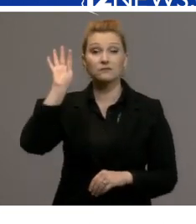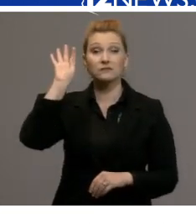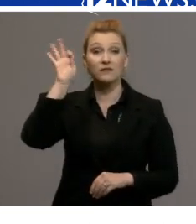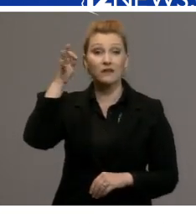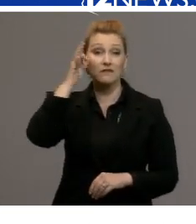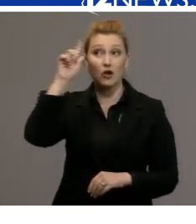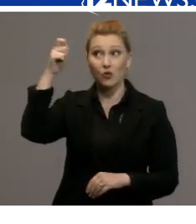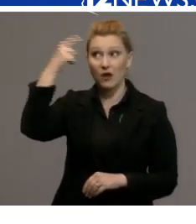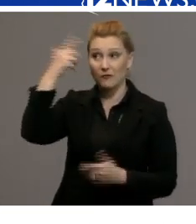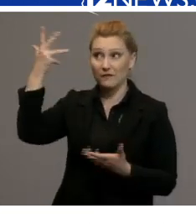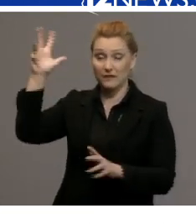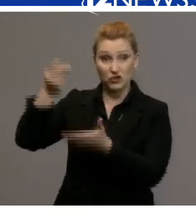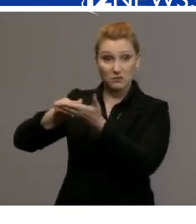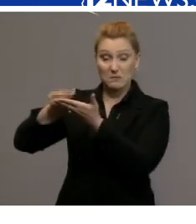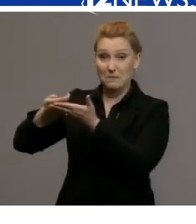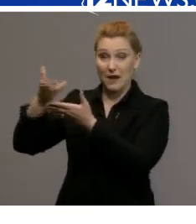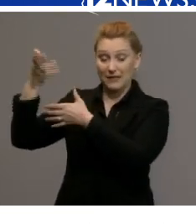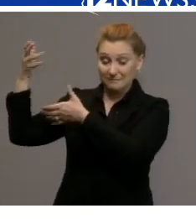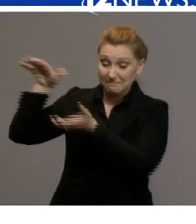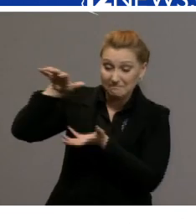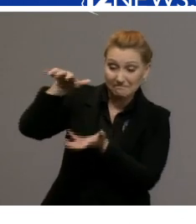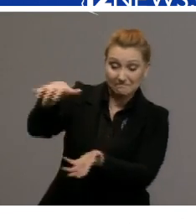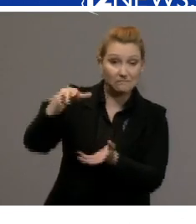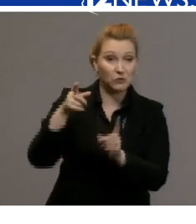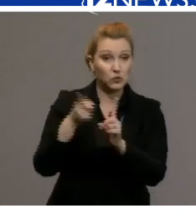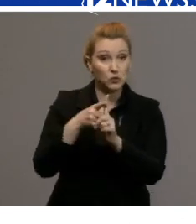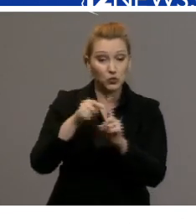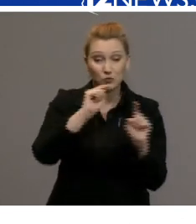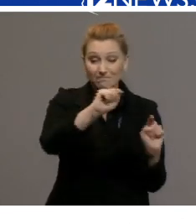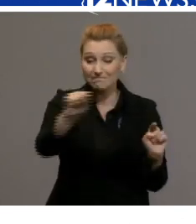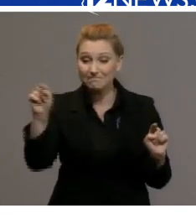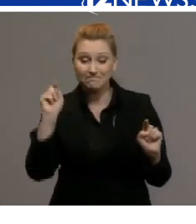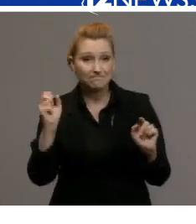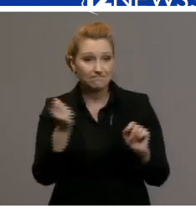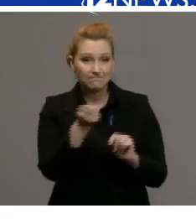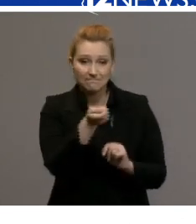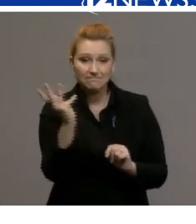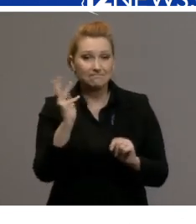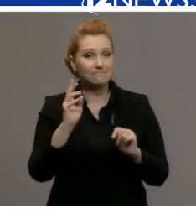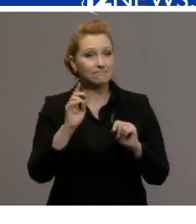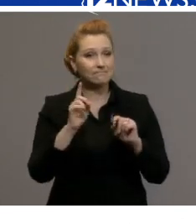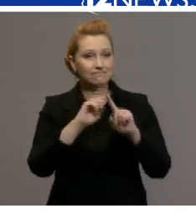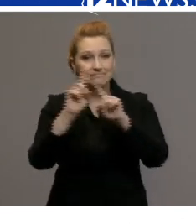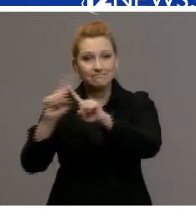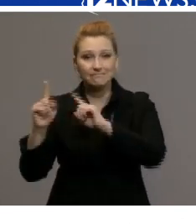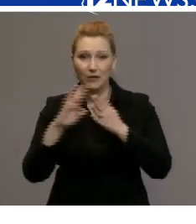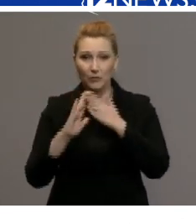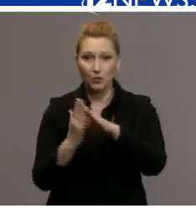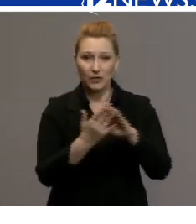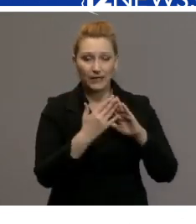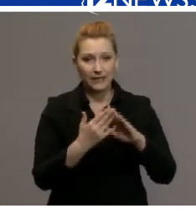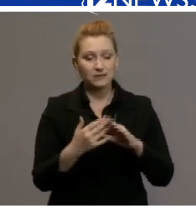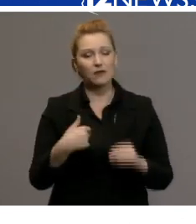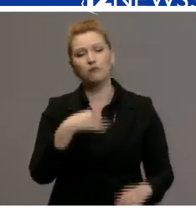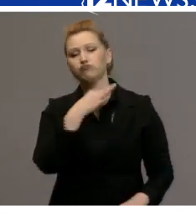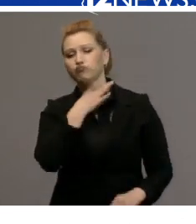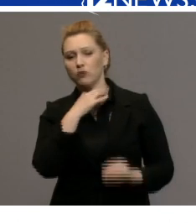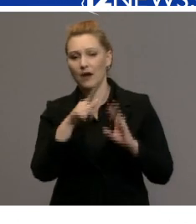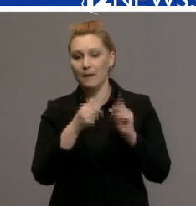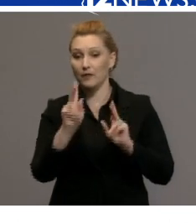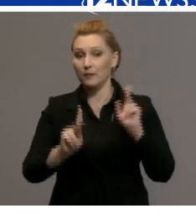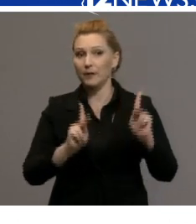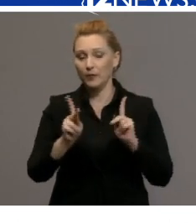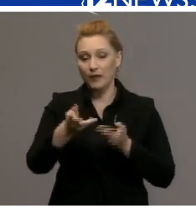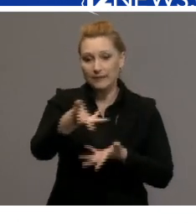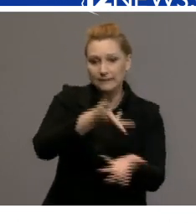to not only support the state, but our local communities. I wanted to listen to the people on the front lines, and that's our